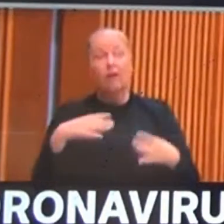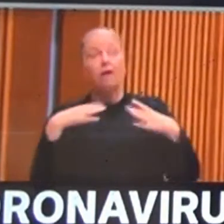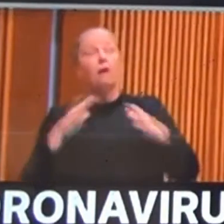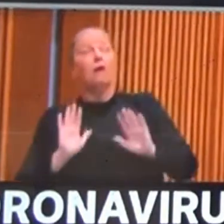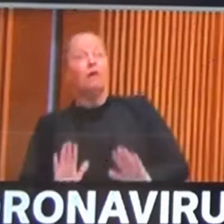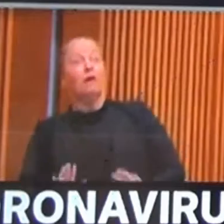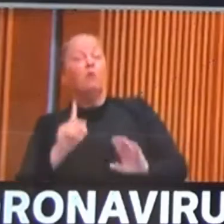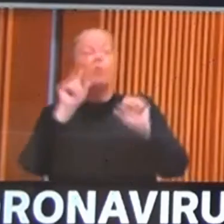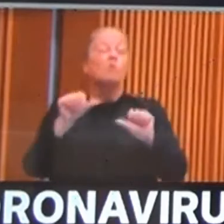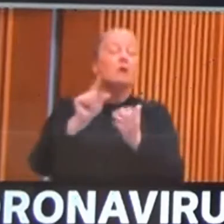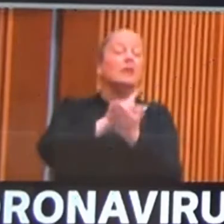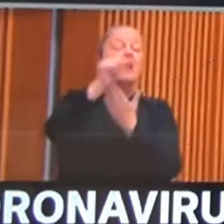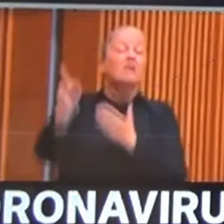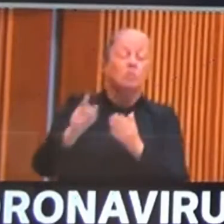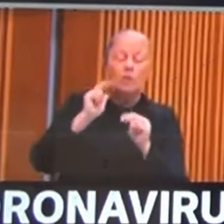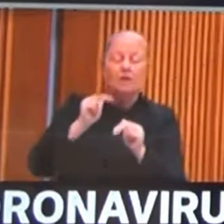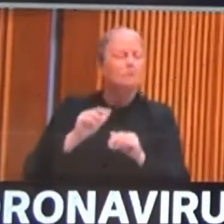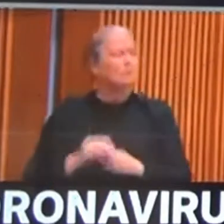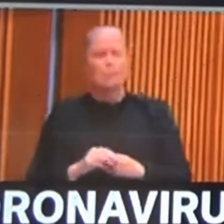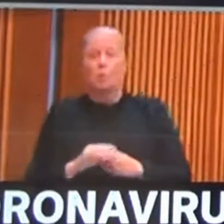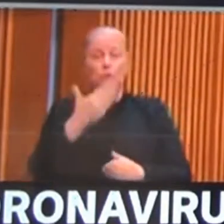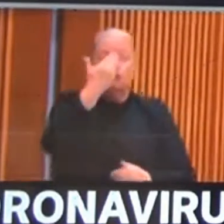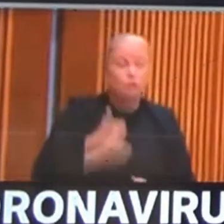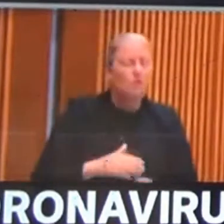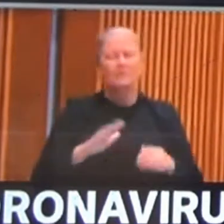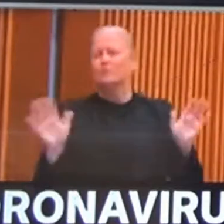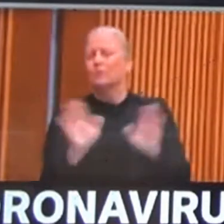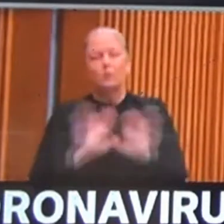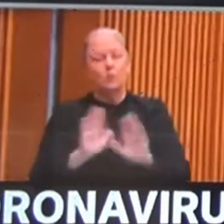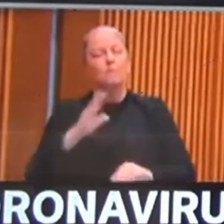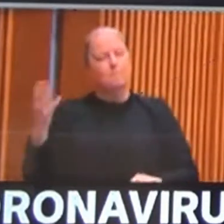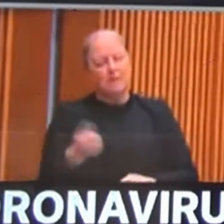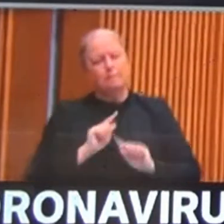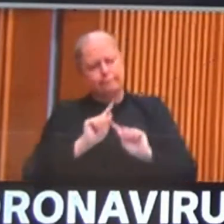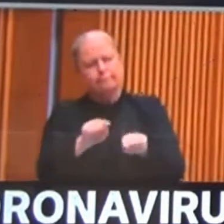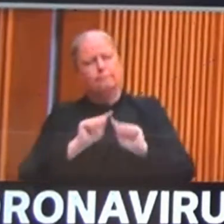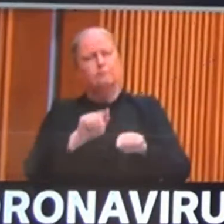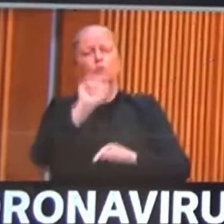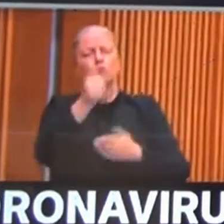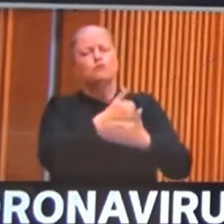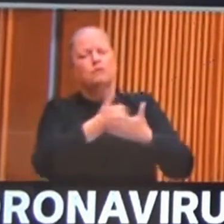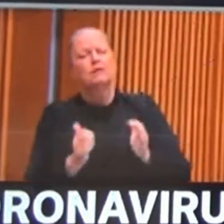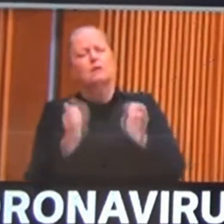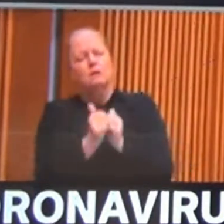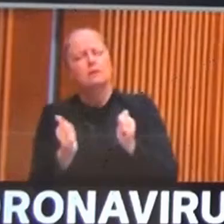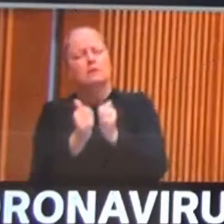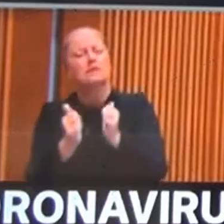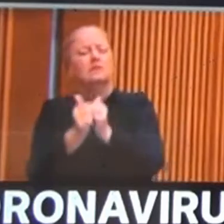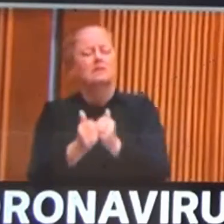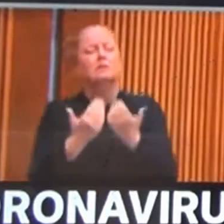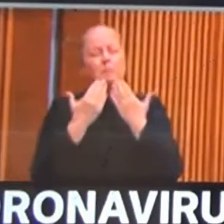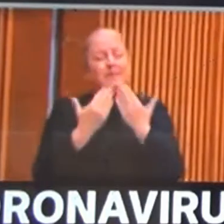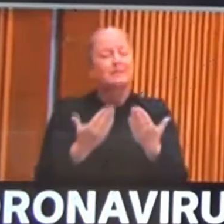neither does heart disease, neither does stroke. We need to ensure that regular care, and I would implore all doctors to make